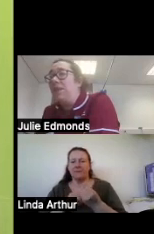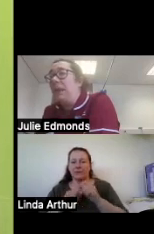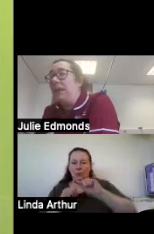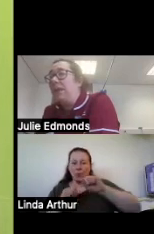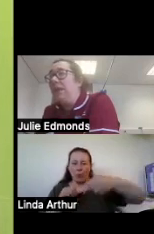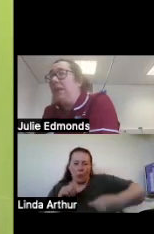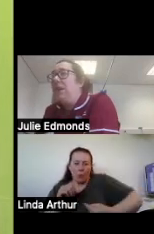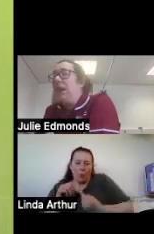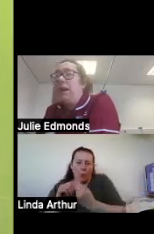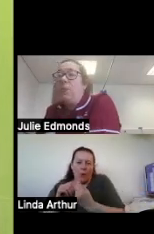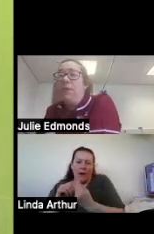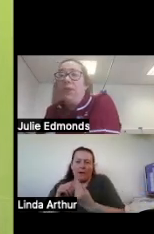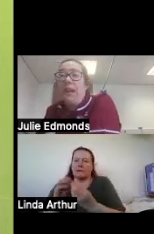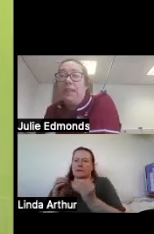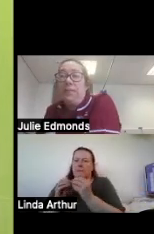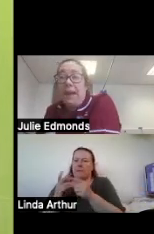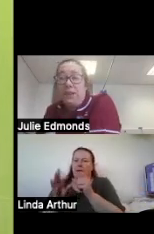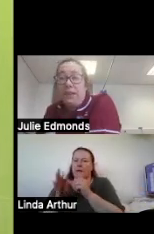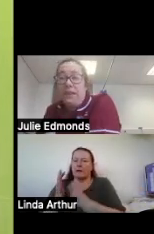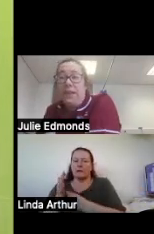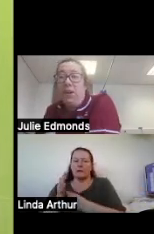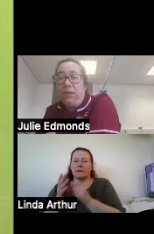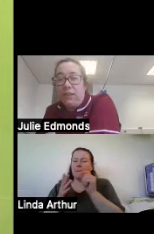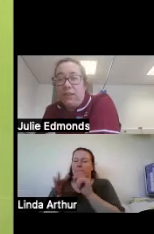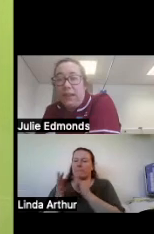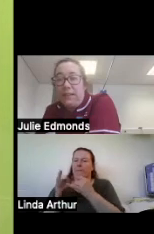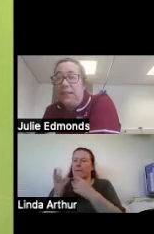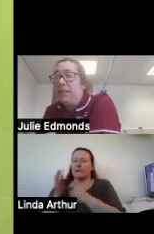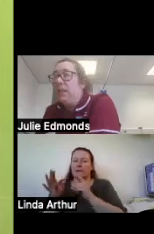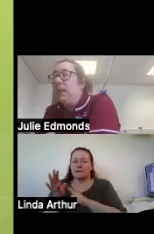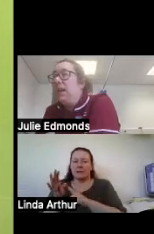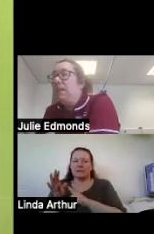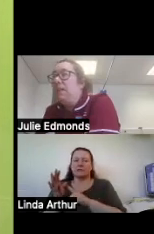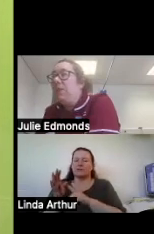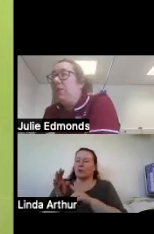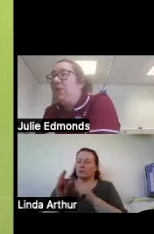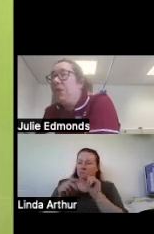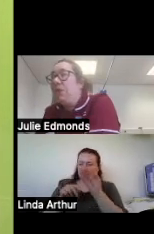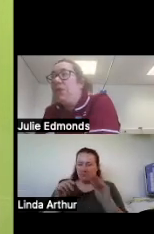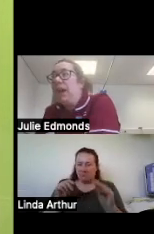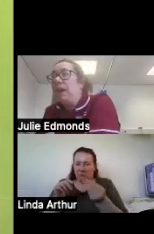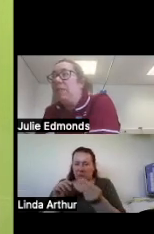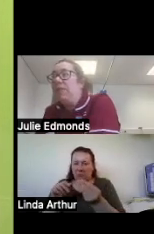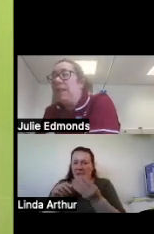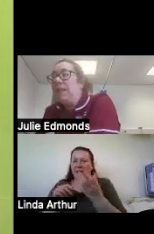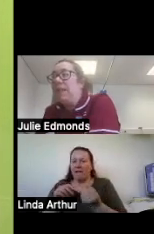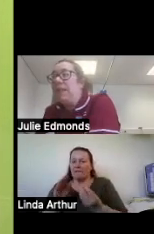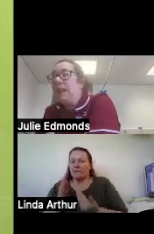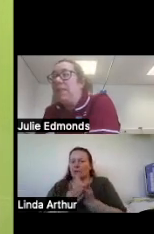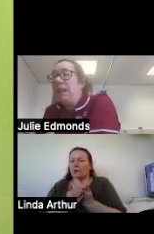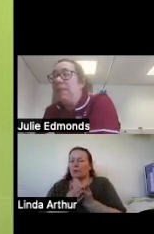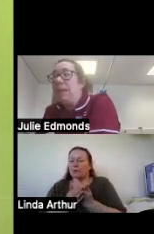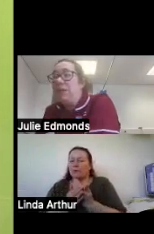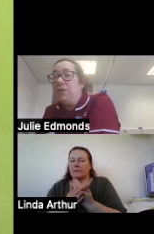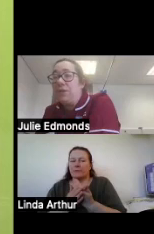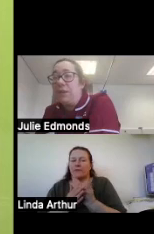up into the bladder. We've got the likes of pessaries, incontinence devices, There's new devices